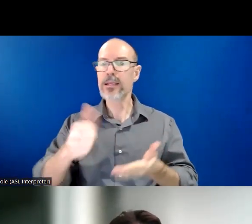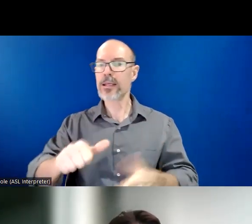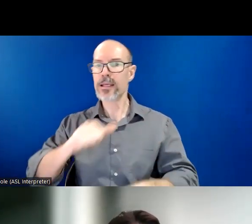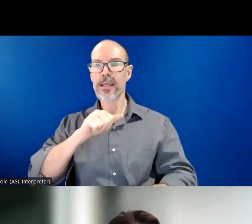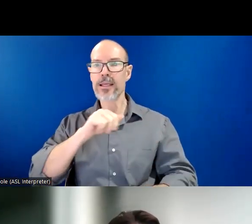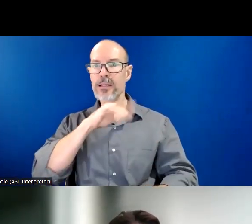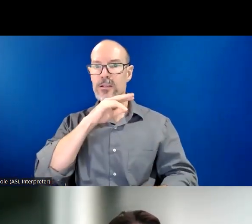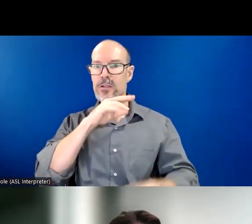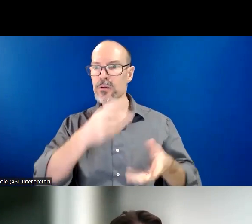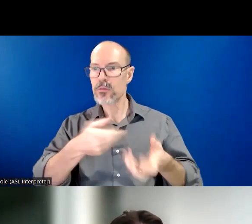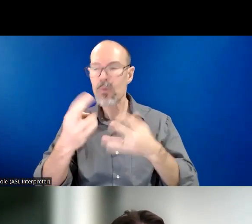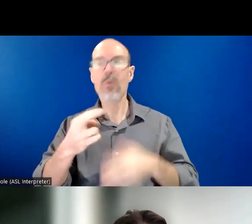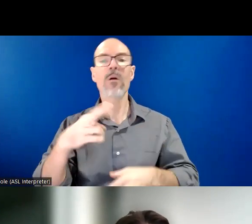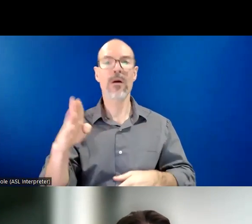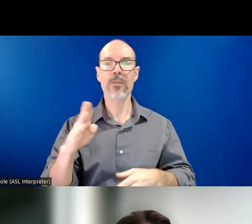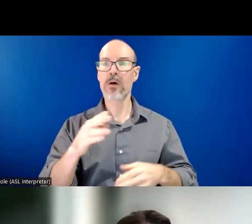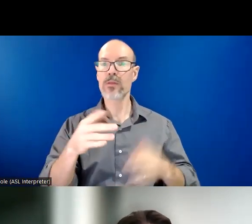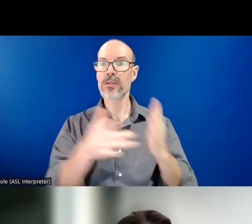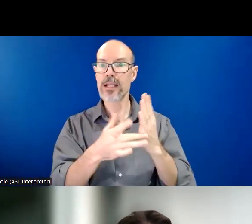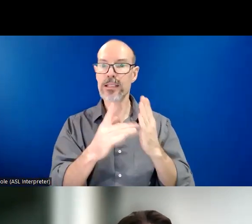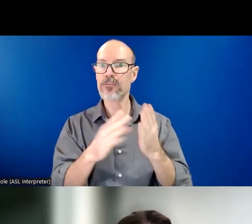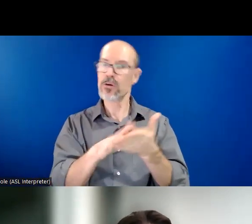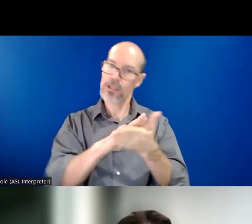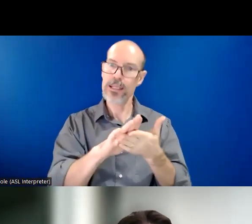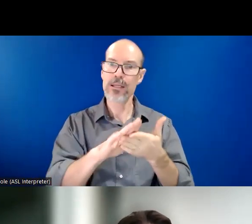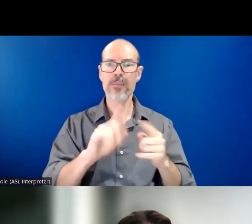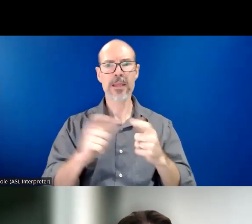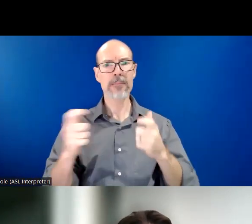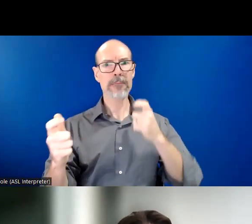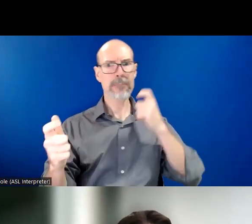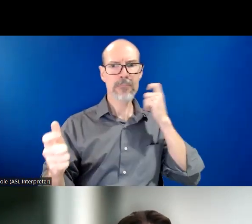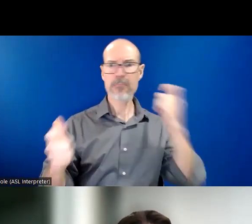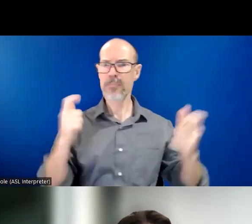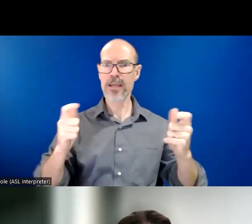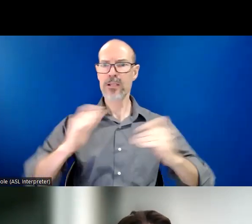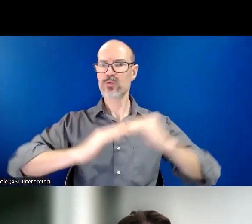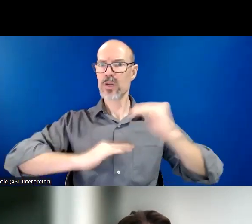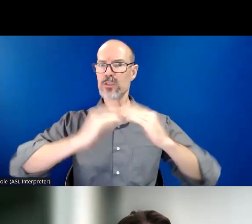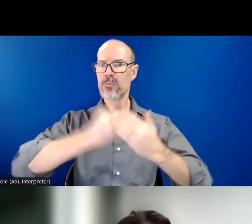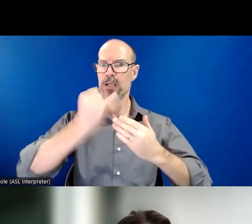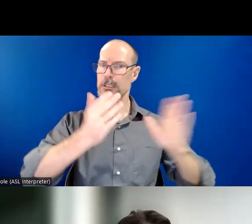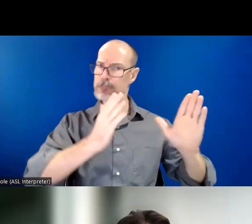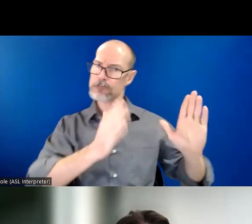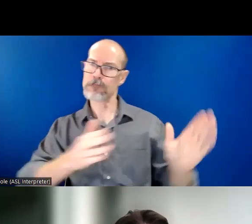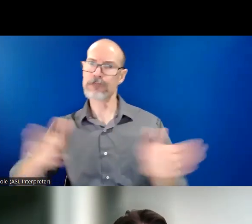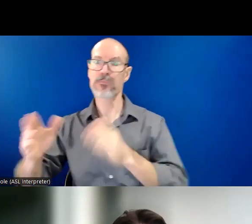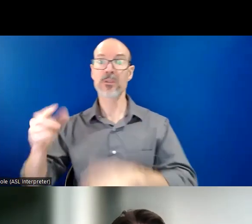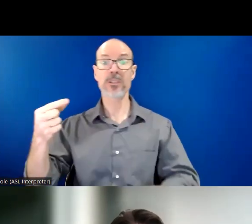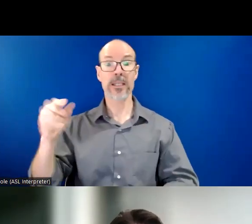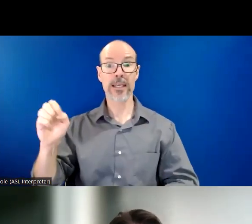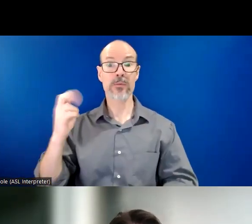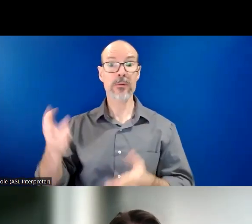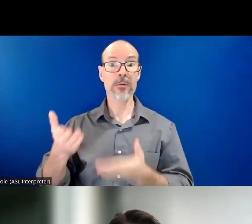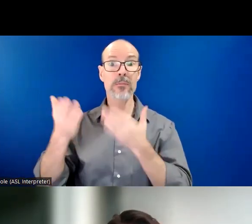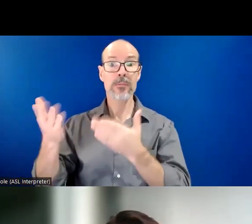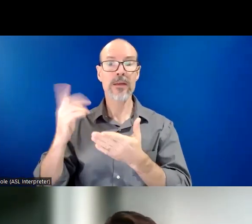bioremediation technologies. So this planned massive construction project and GE's recent plan submitted to